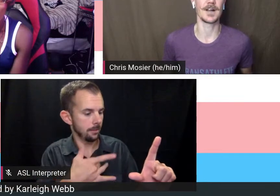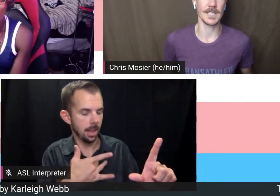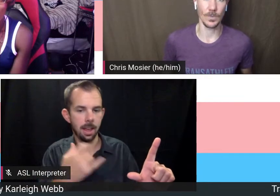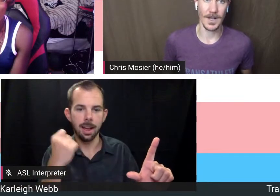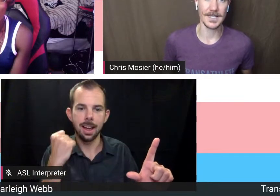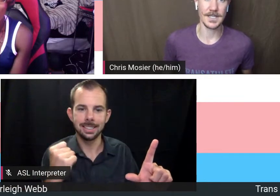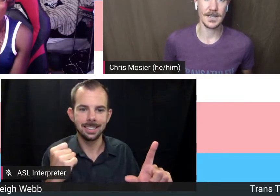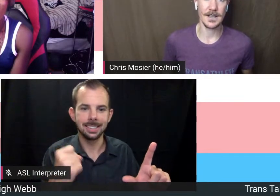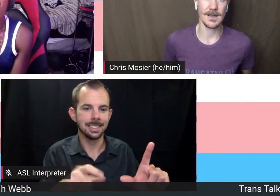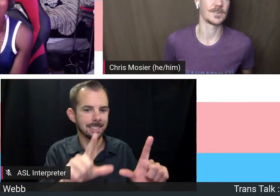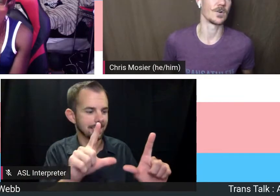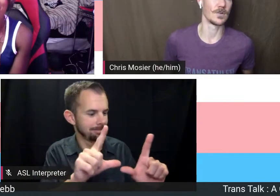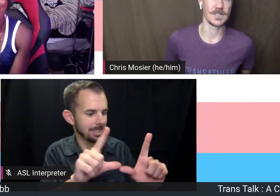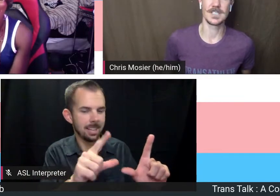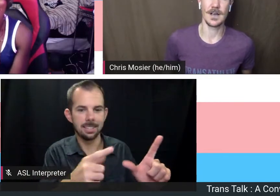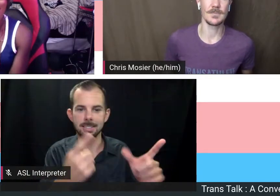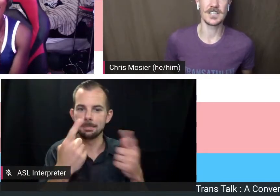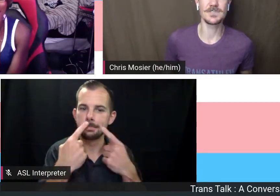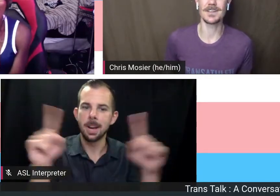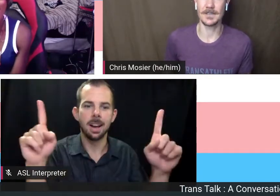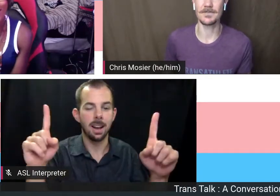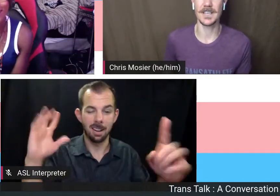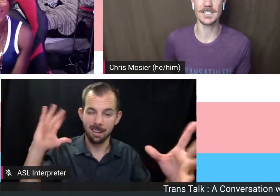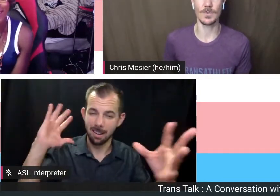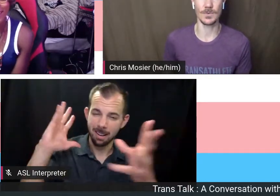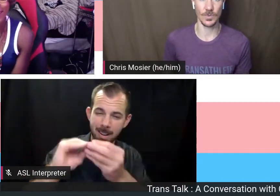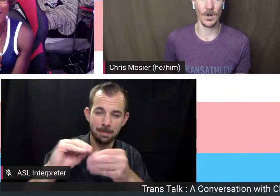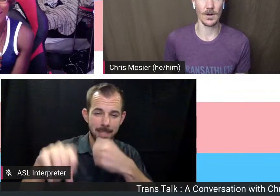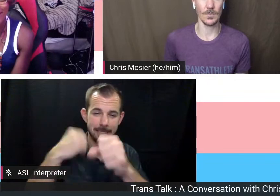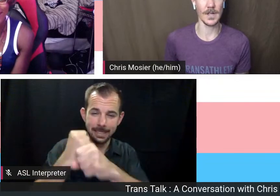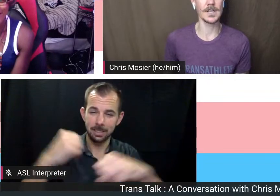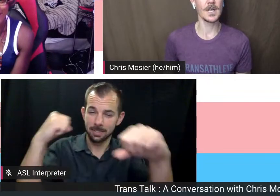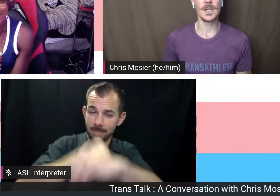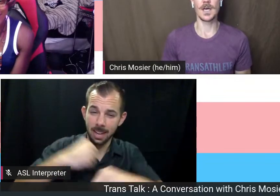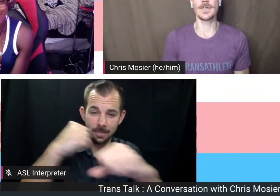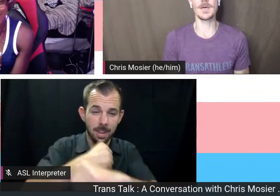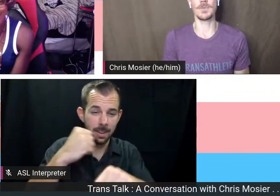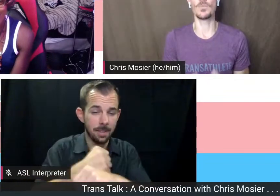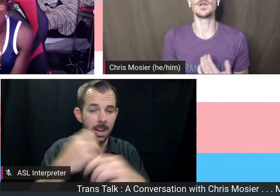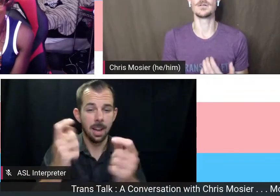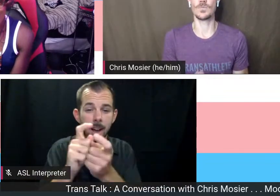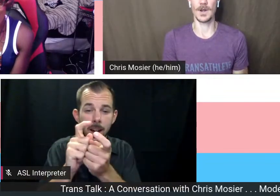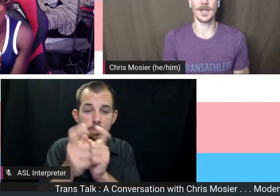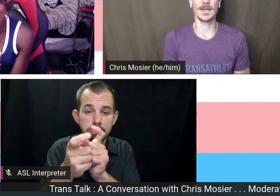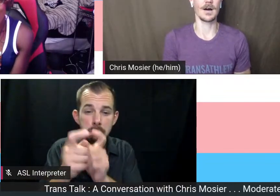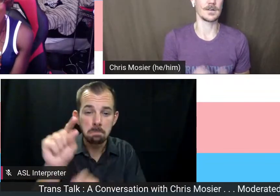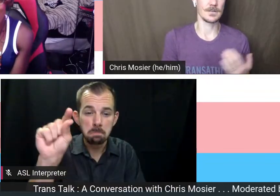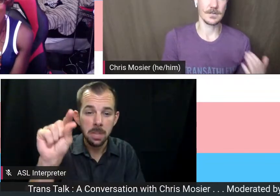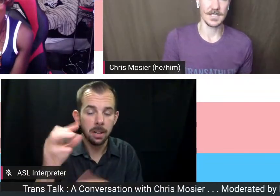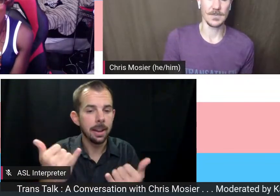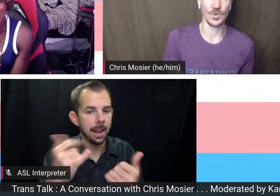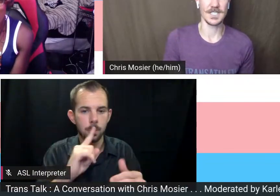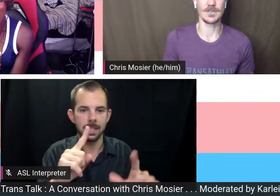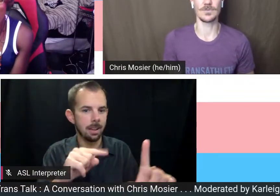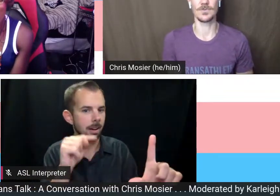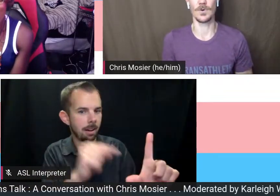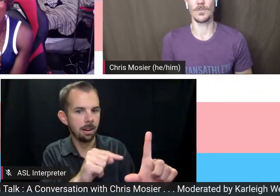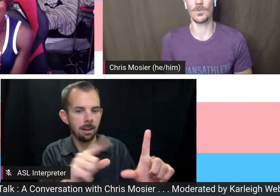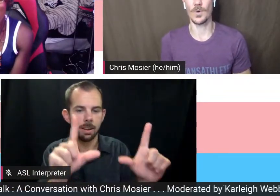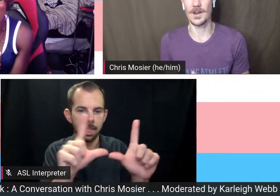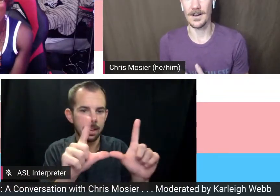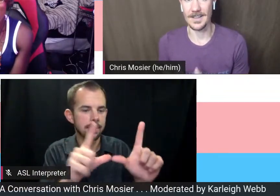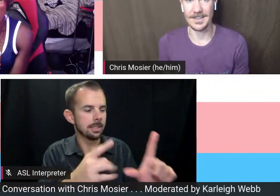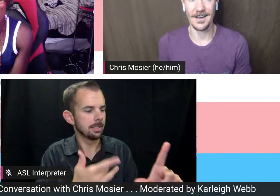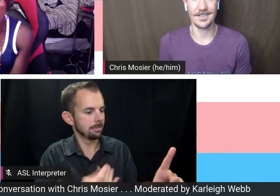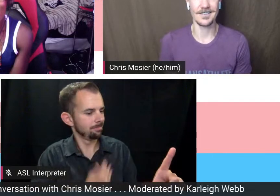things were finally right. After all this time, they just finally fixed what was wrong, right? But when I got the Team USA